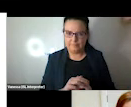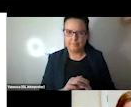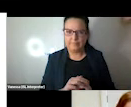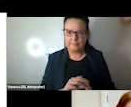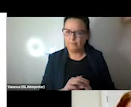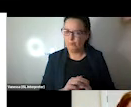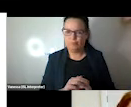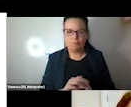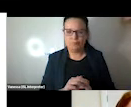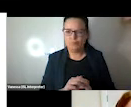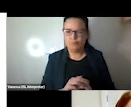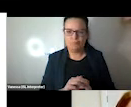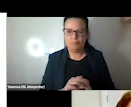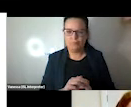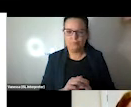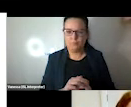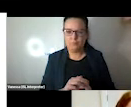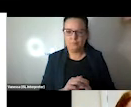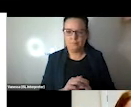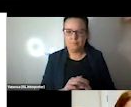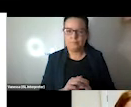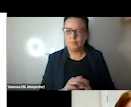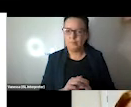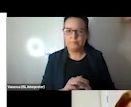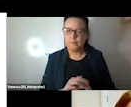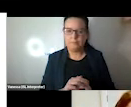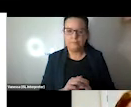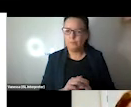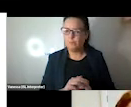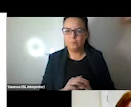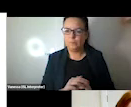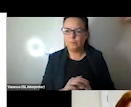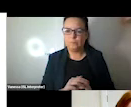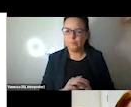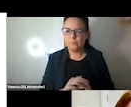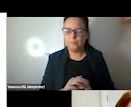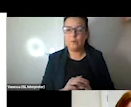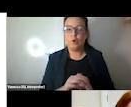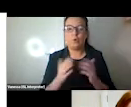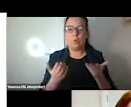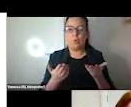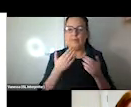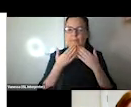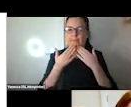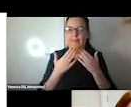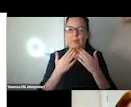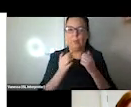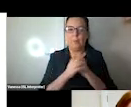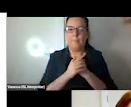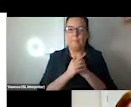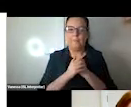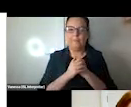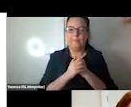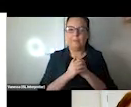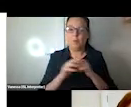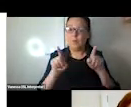Not at the moment. Someone requesting control, no blue. So thank you for that. That means same